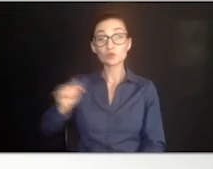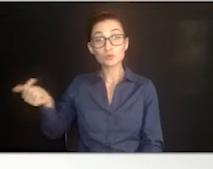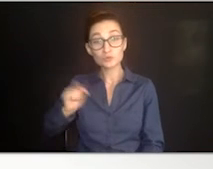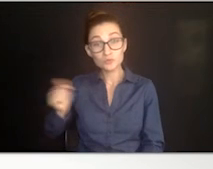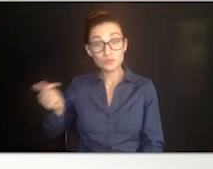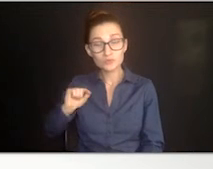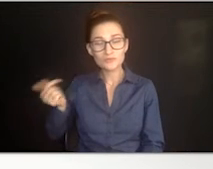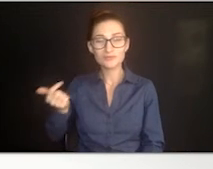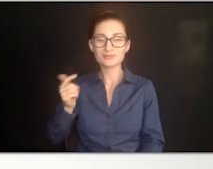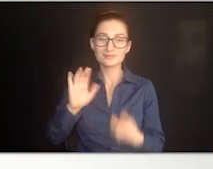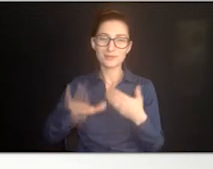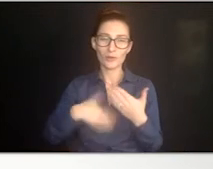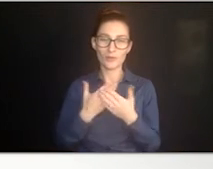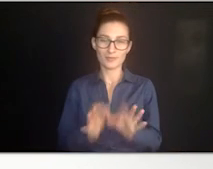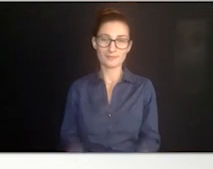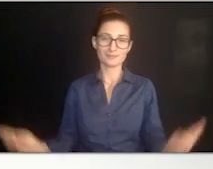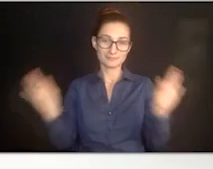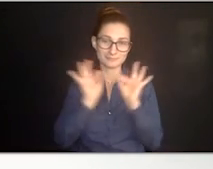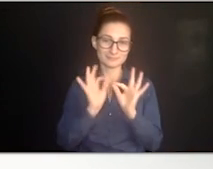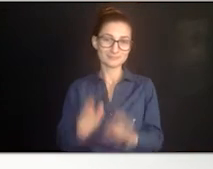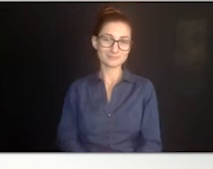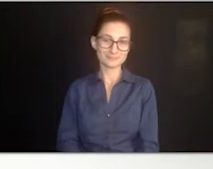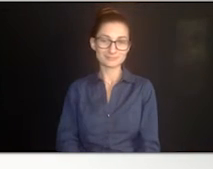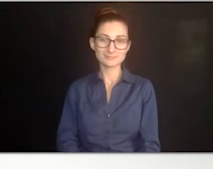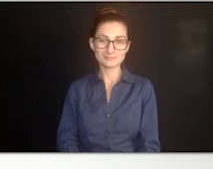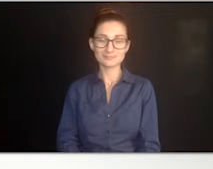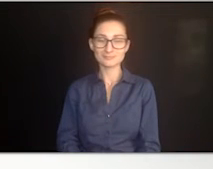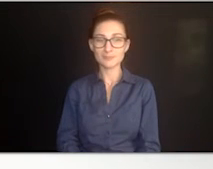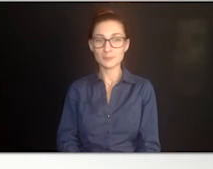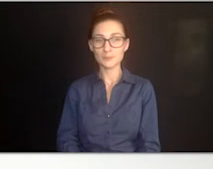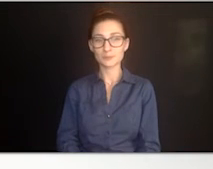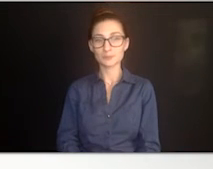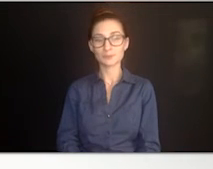taking, all very important skills.